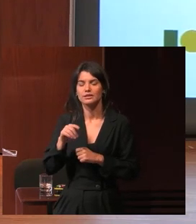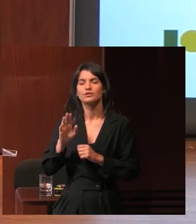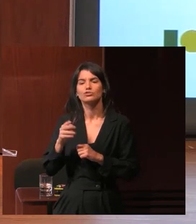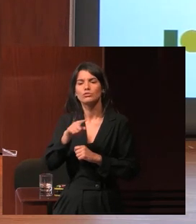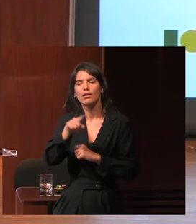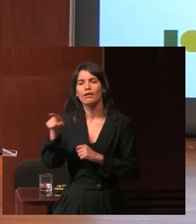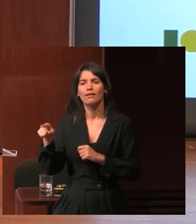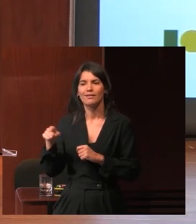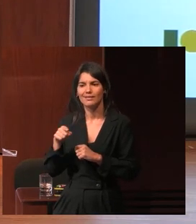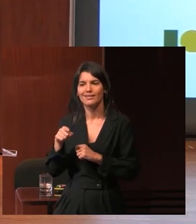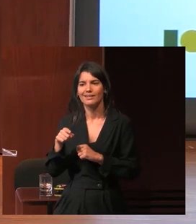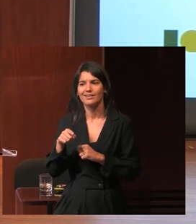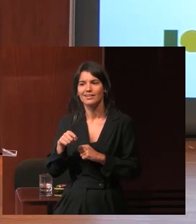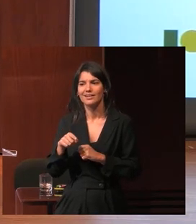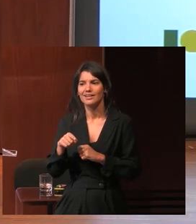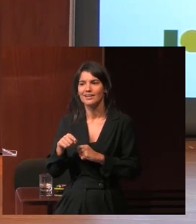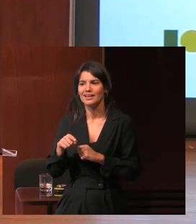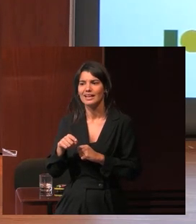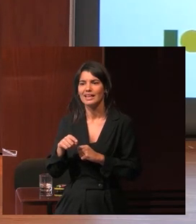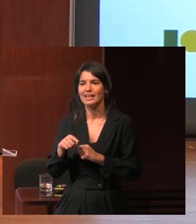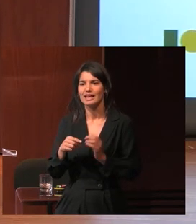vitae?